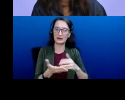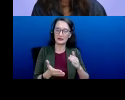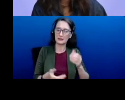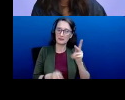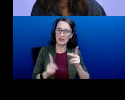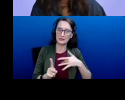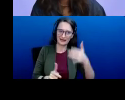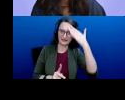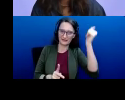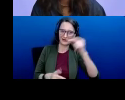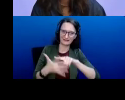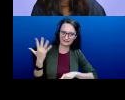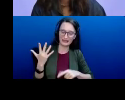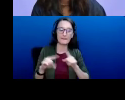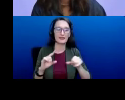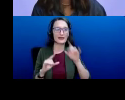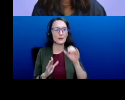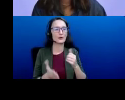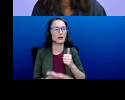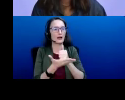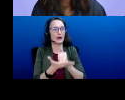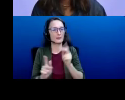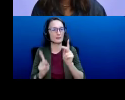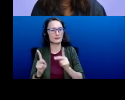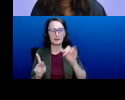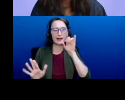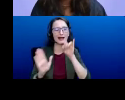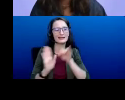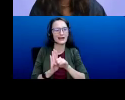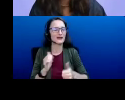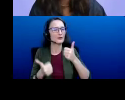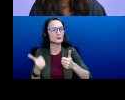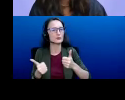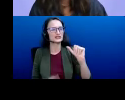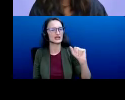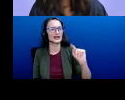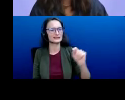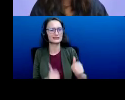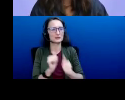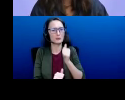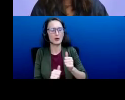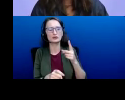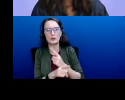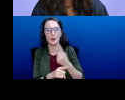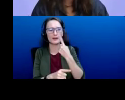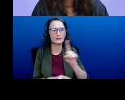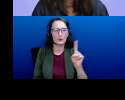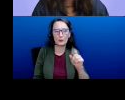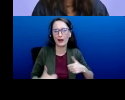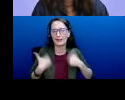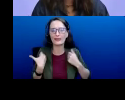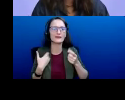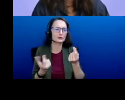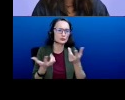individuals identify the appropriate AT for daily living and employment in your area. There's also peer support and advocacy